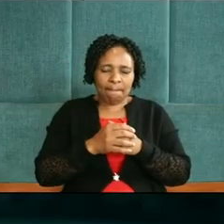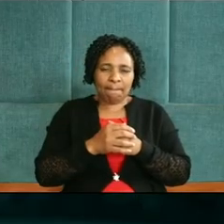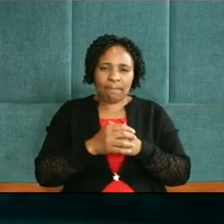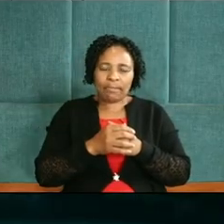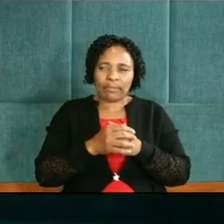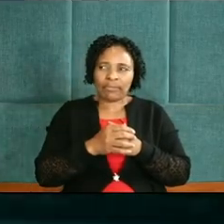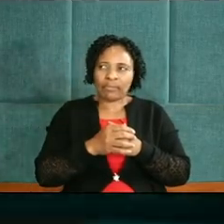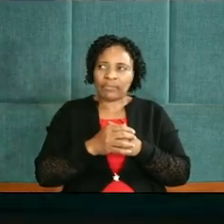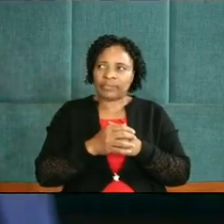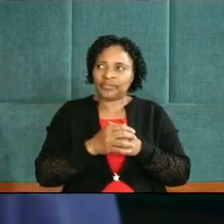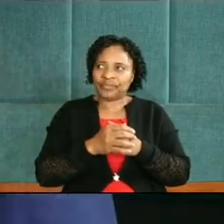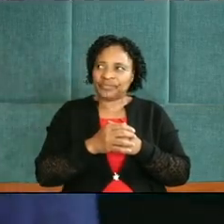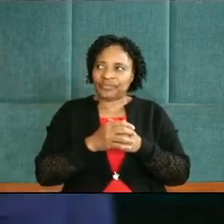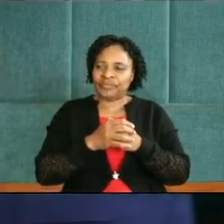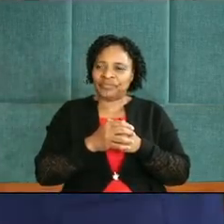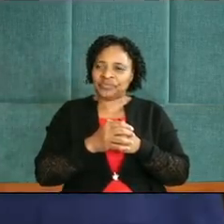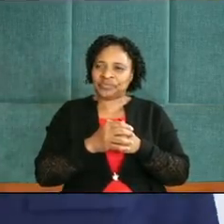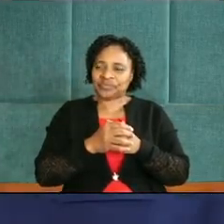I'm done.